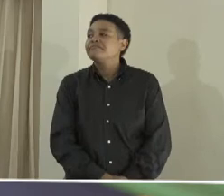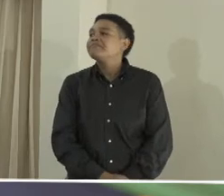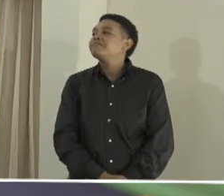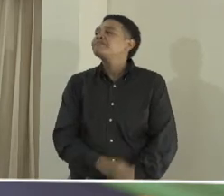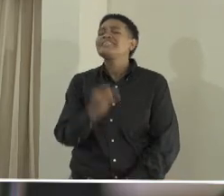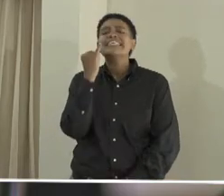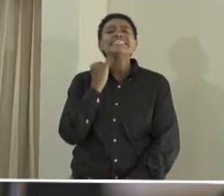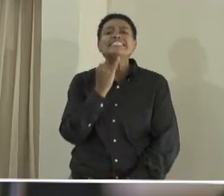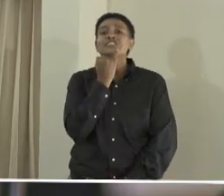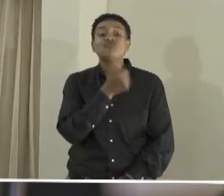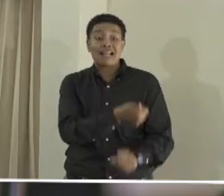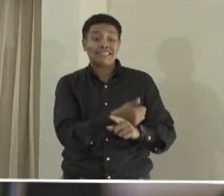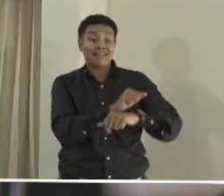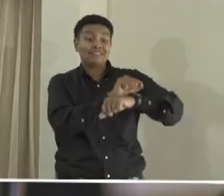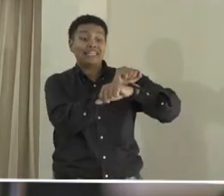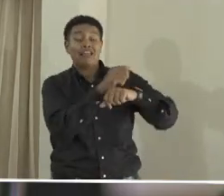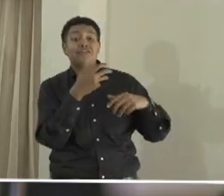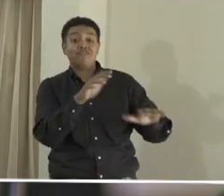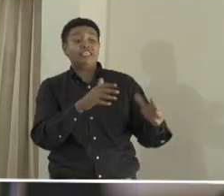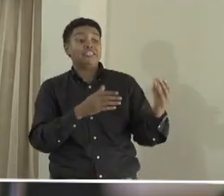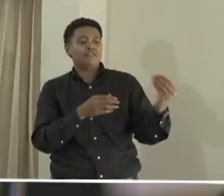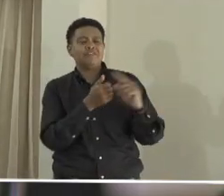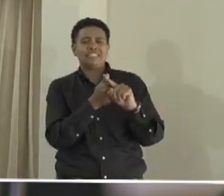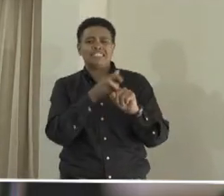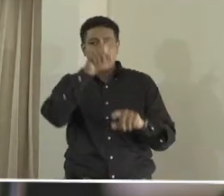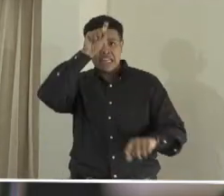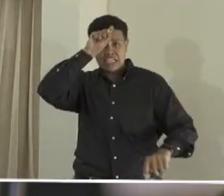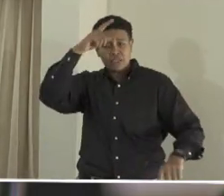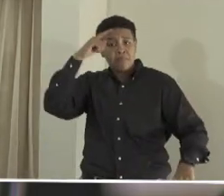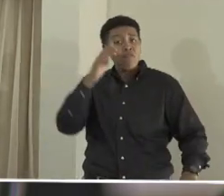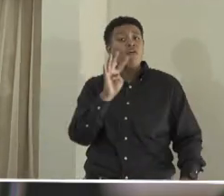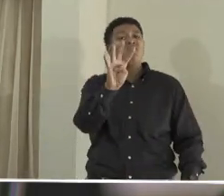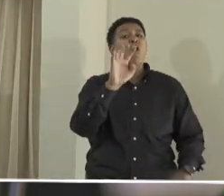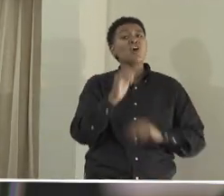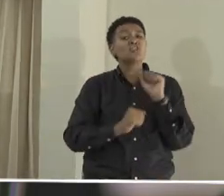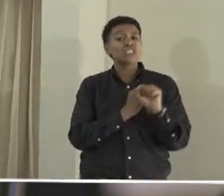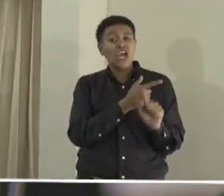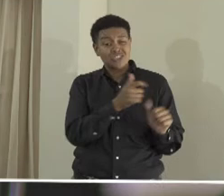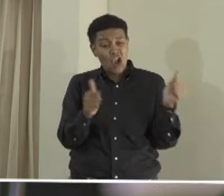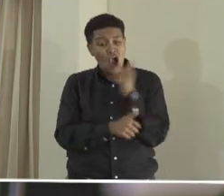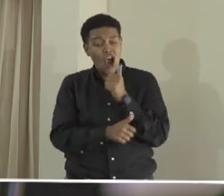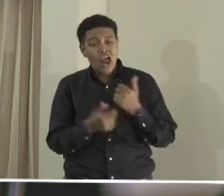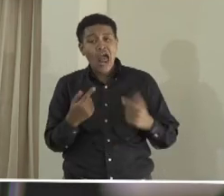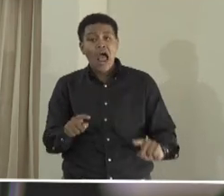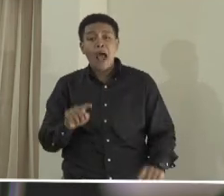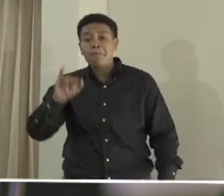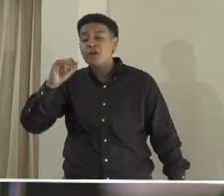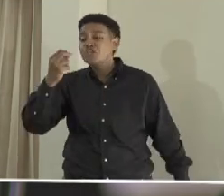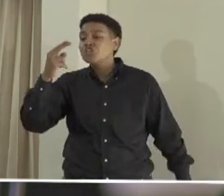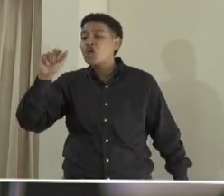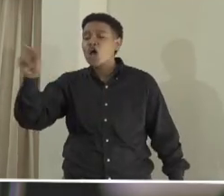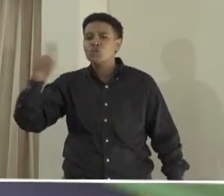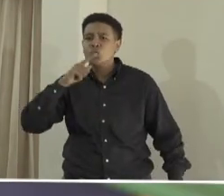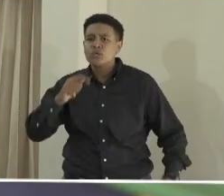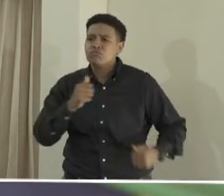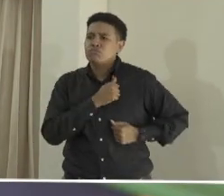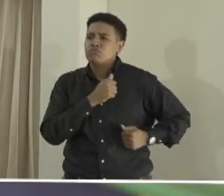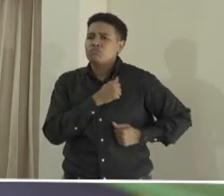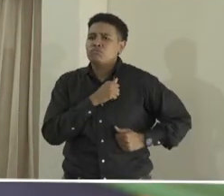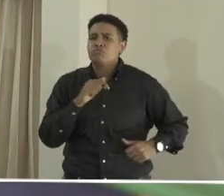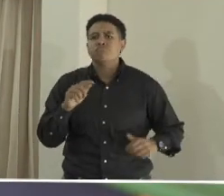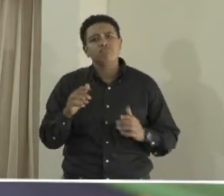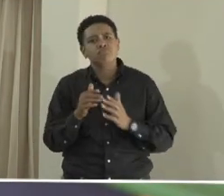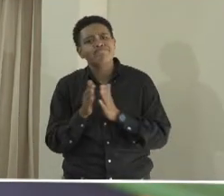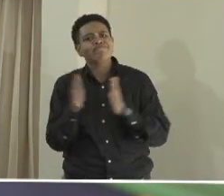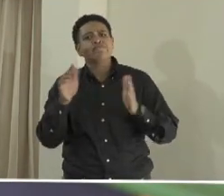Israel was in slavery to Egypt for 400 years. Joshua was a great general, born